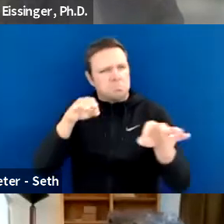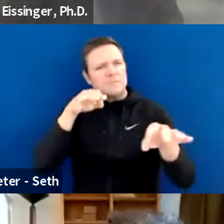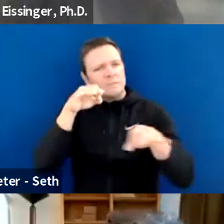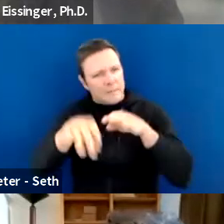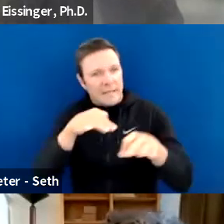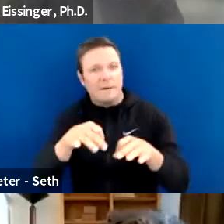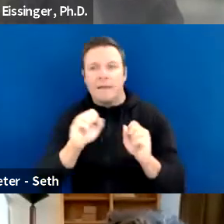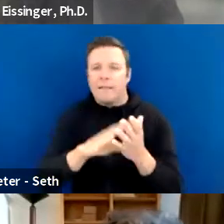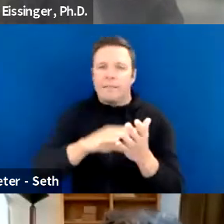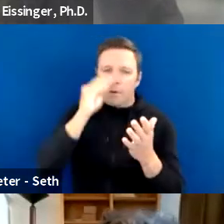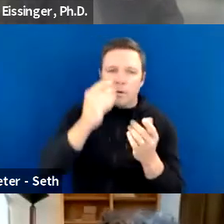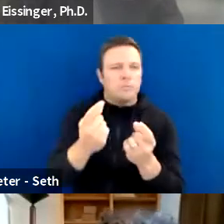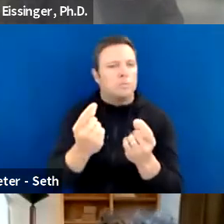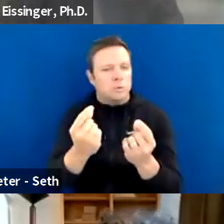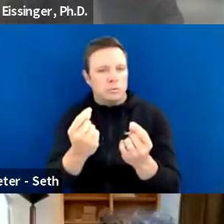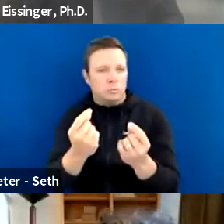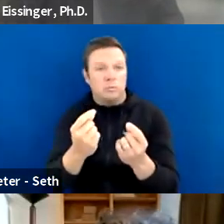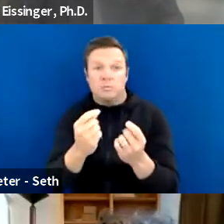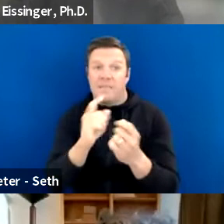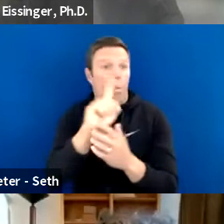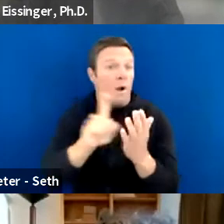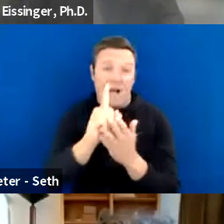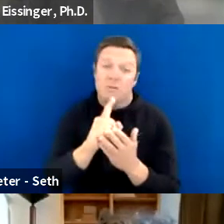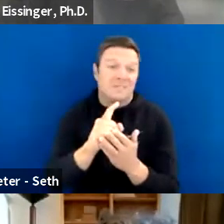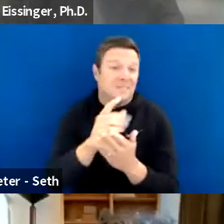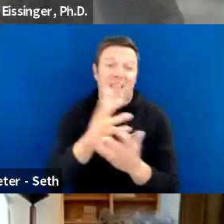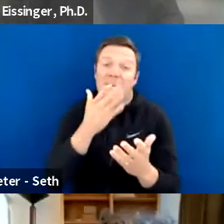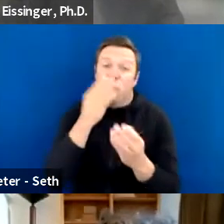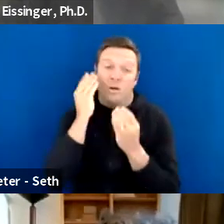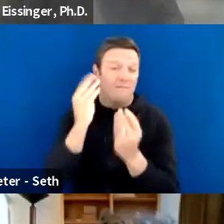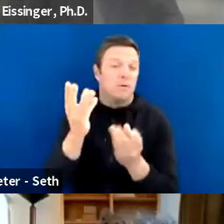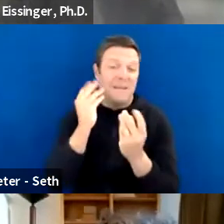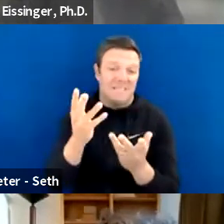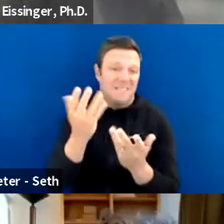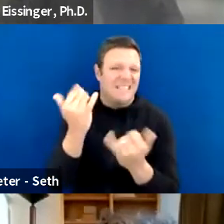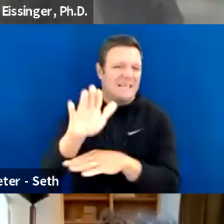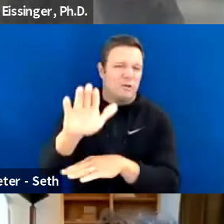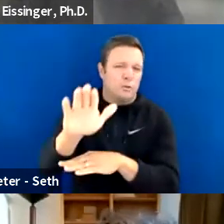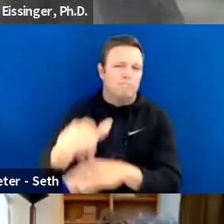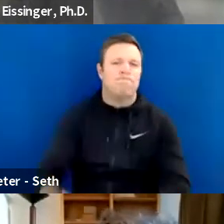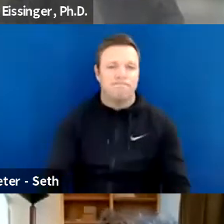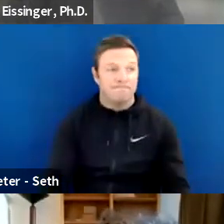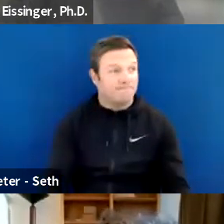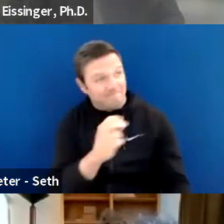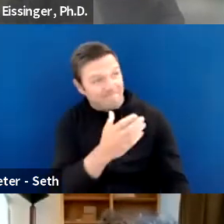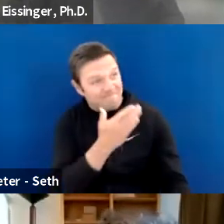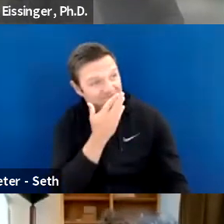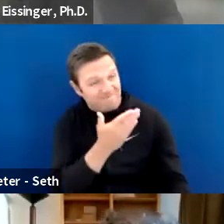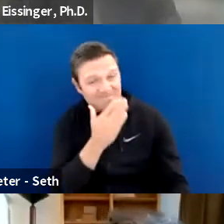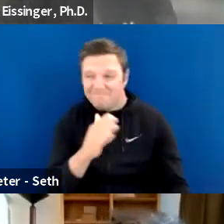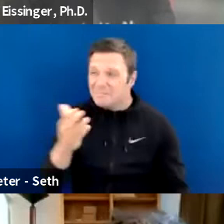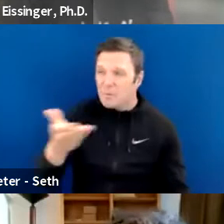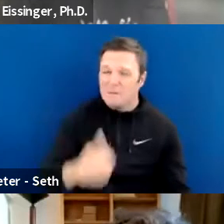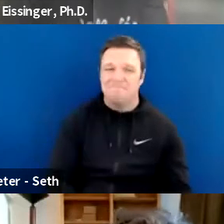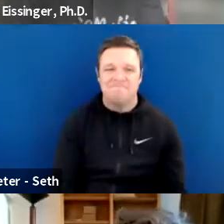learn about and walk away with in that 1 hour workshop that we'll be offering later. Okay. Thank you so much. You're